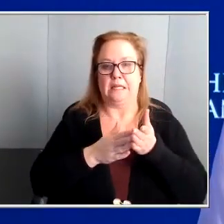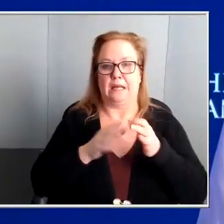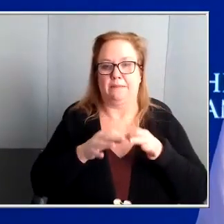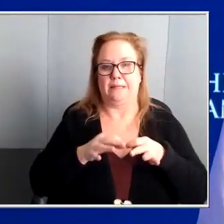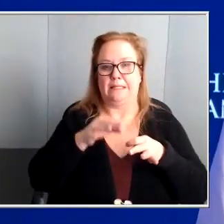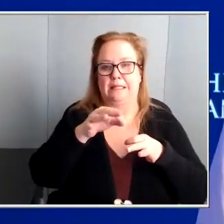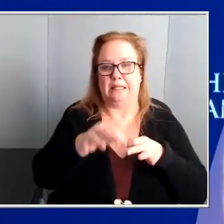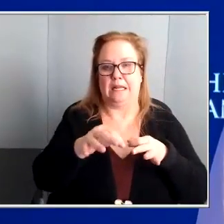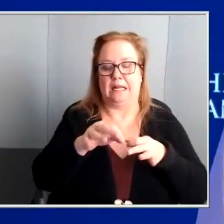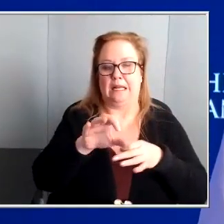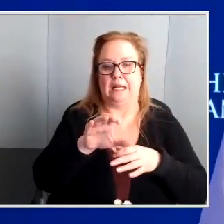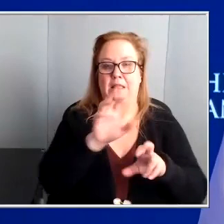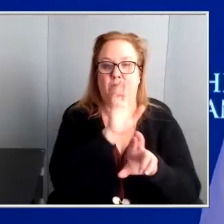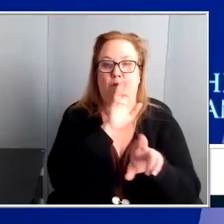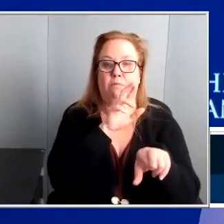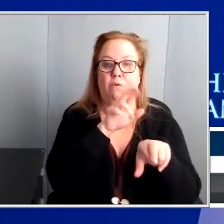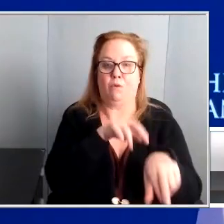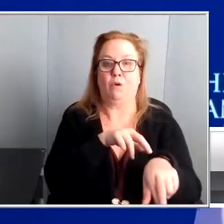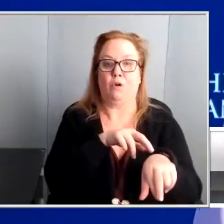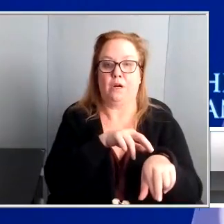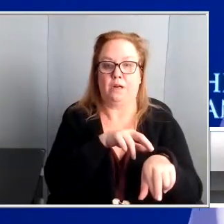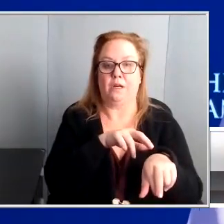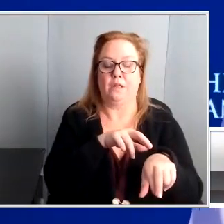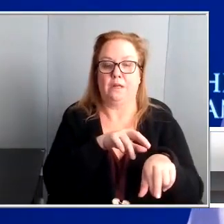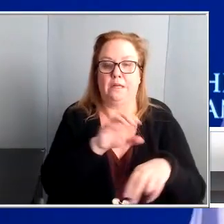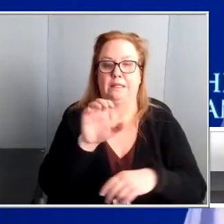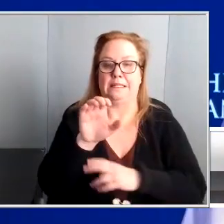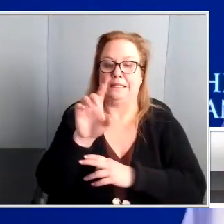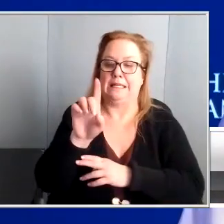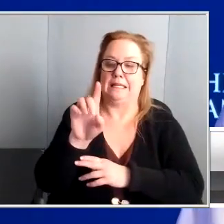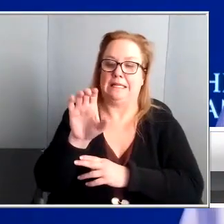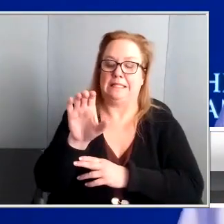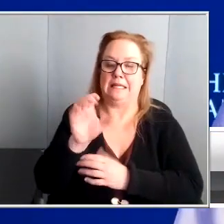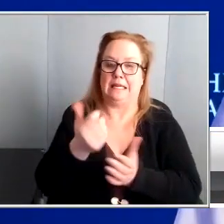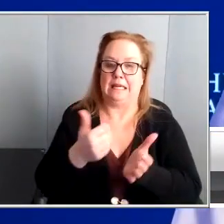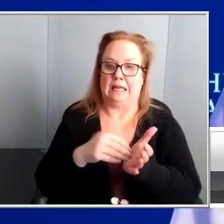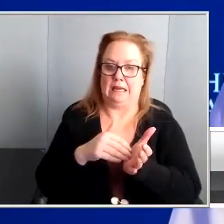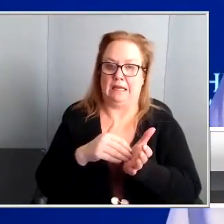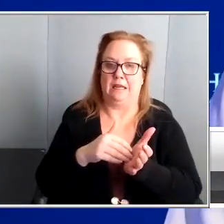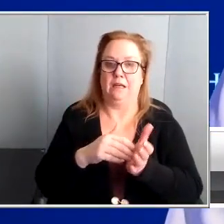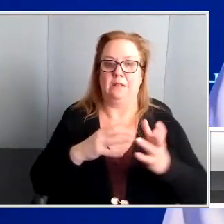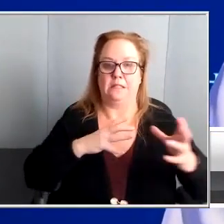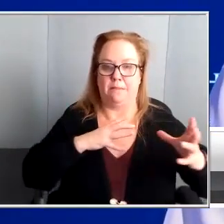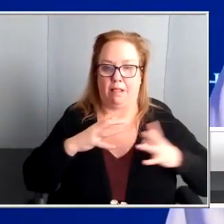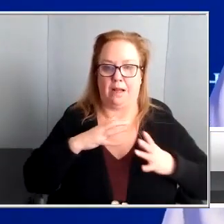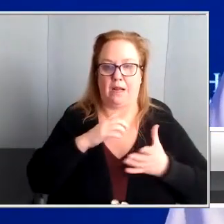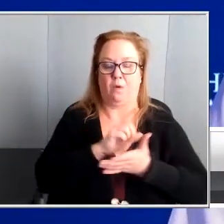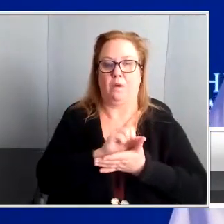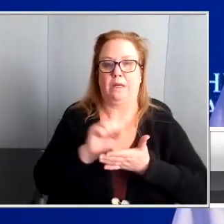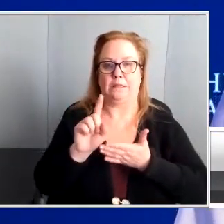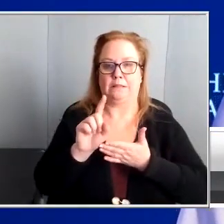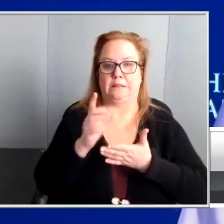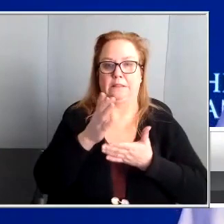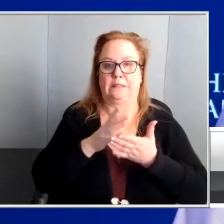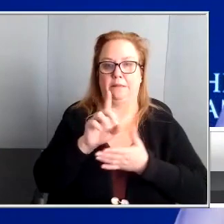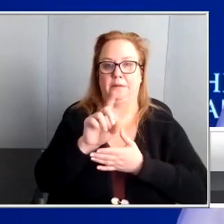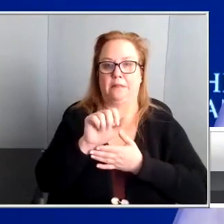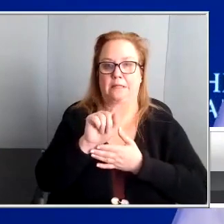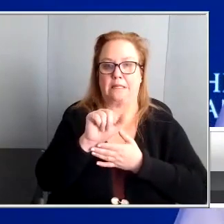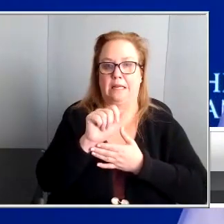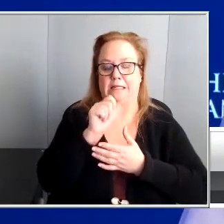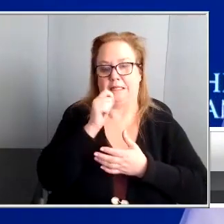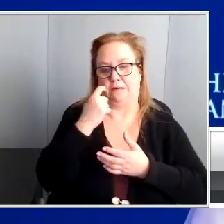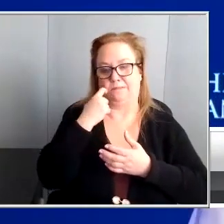in the case reporting, looking at the CDC, again, we've come out of some holiday weeks where some of the data isn't necessarily up to